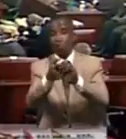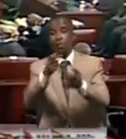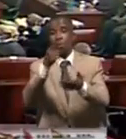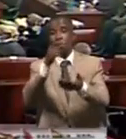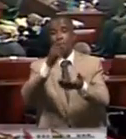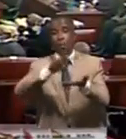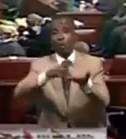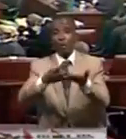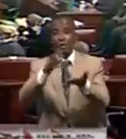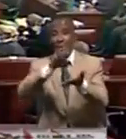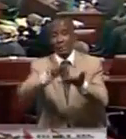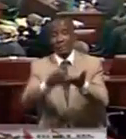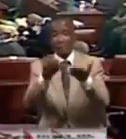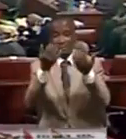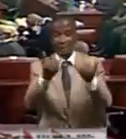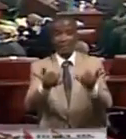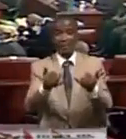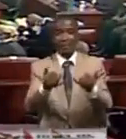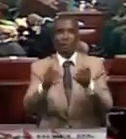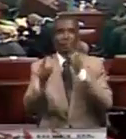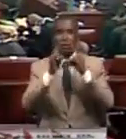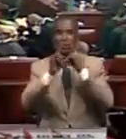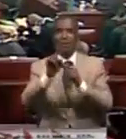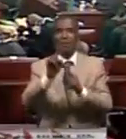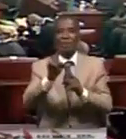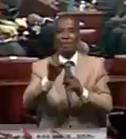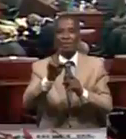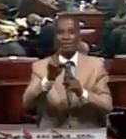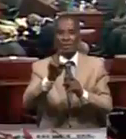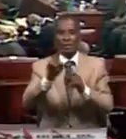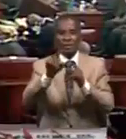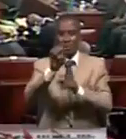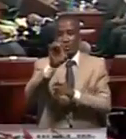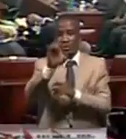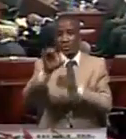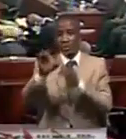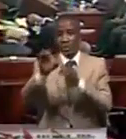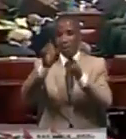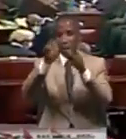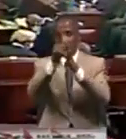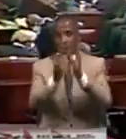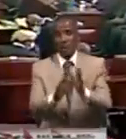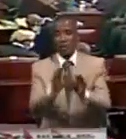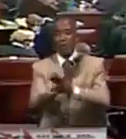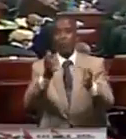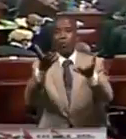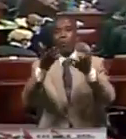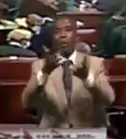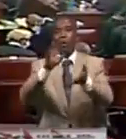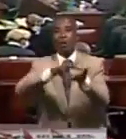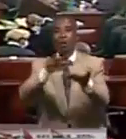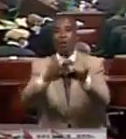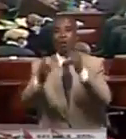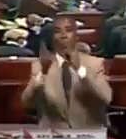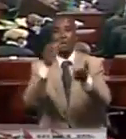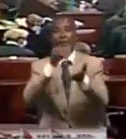court examination so far, speaking for the first respondent, we do not wish to leave any evidence. We submit